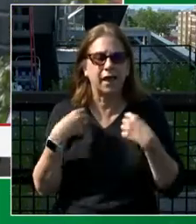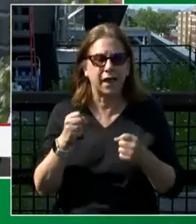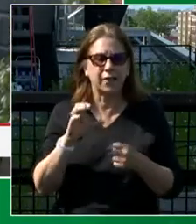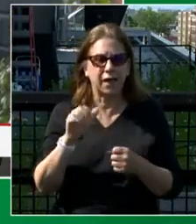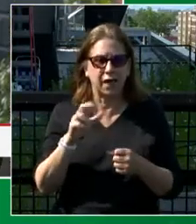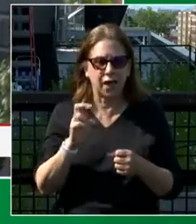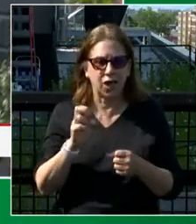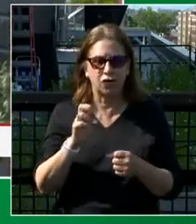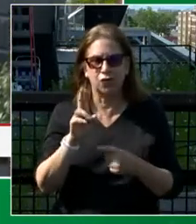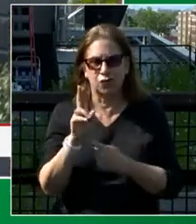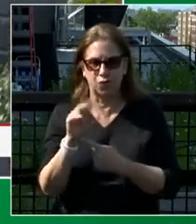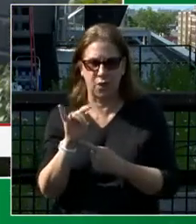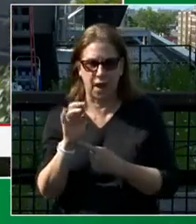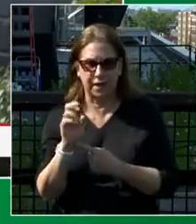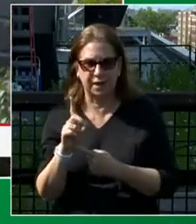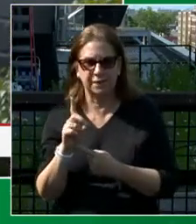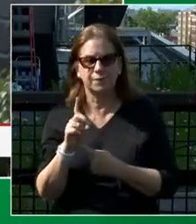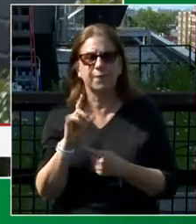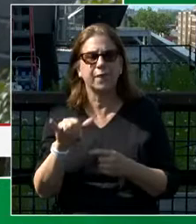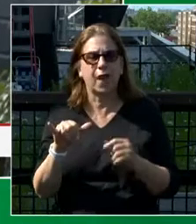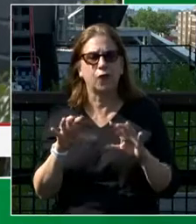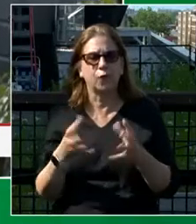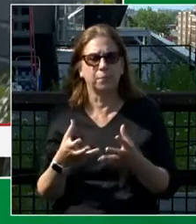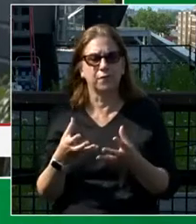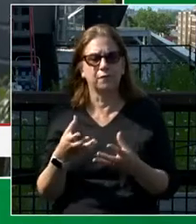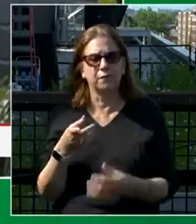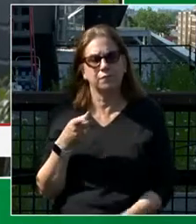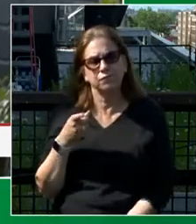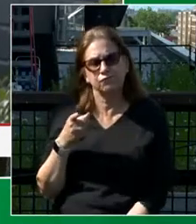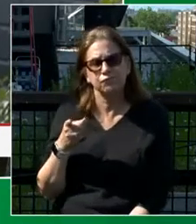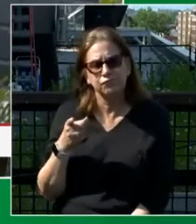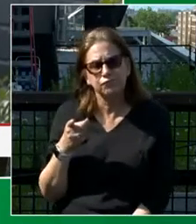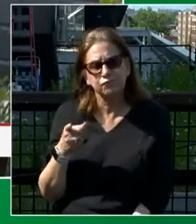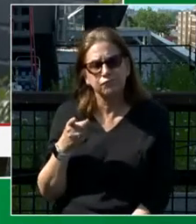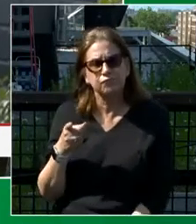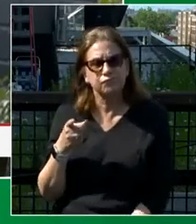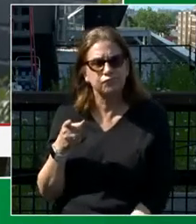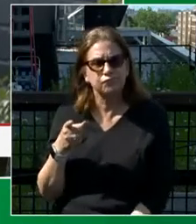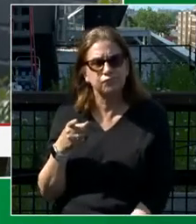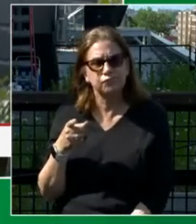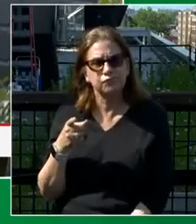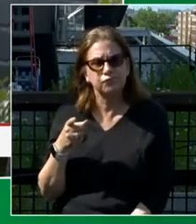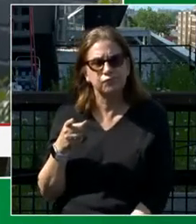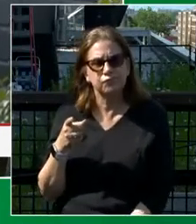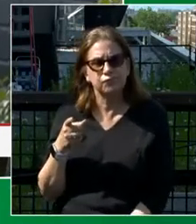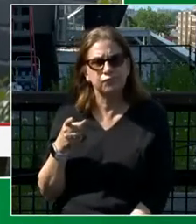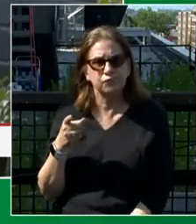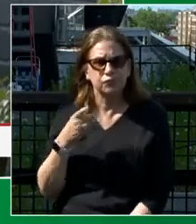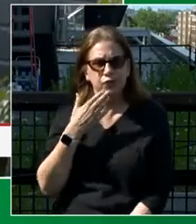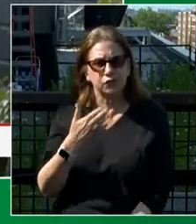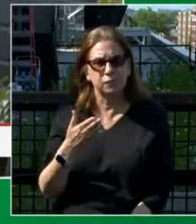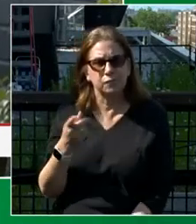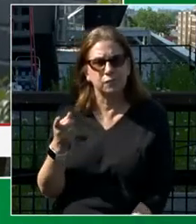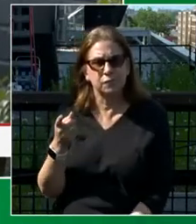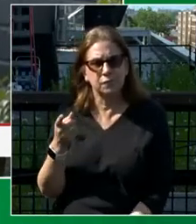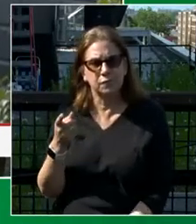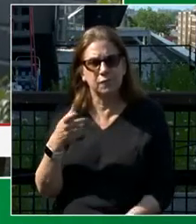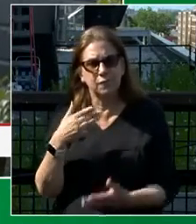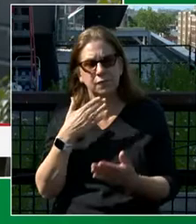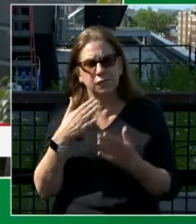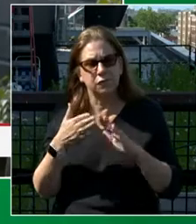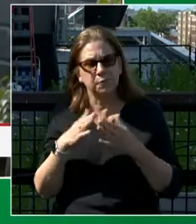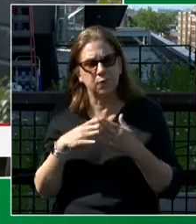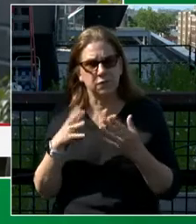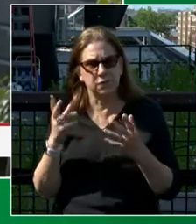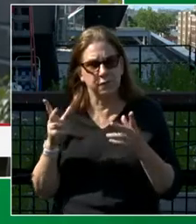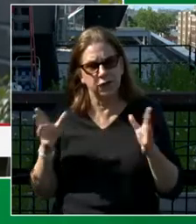that communities thriving is really part of health. And so part of us thinking about how do we